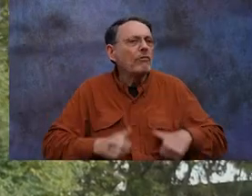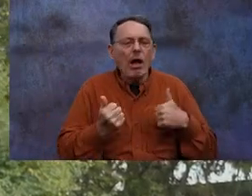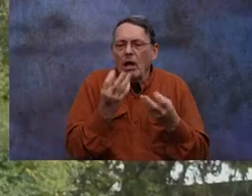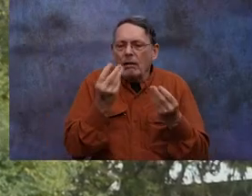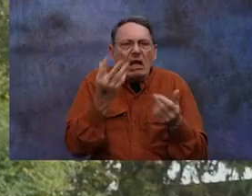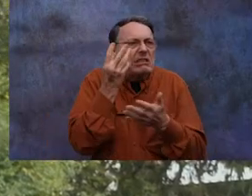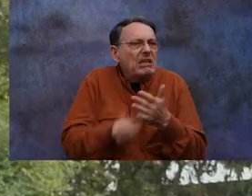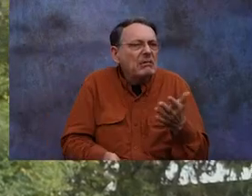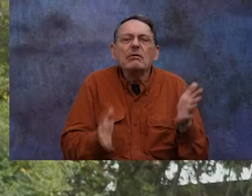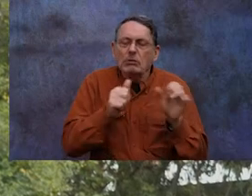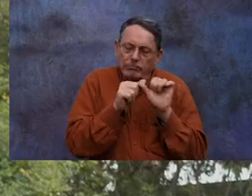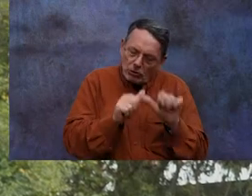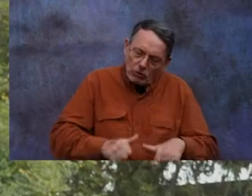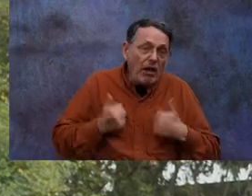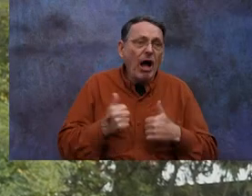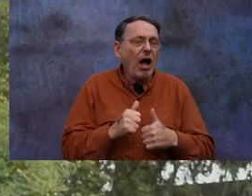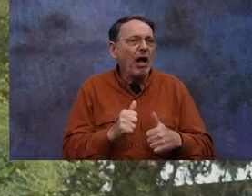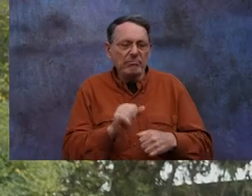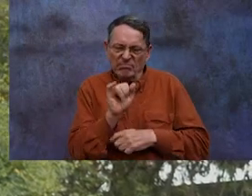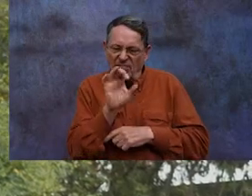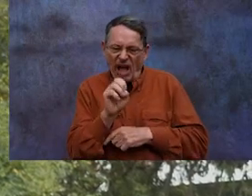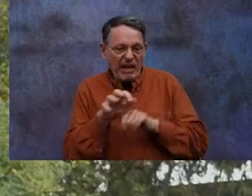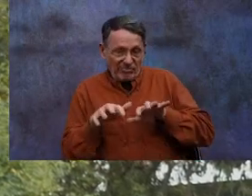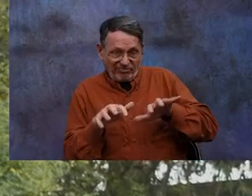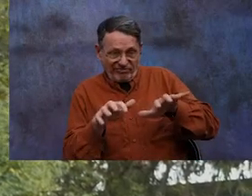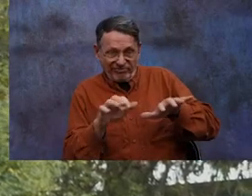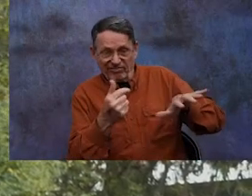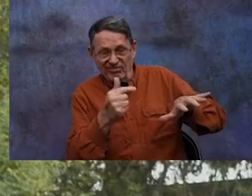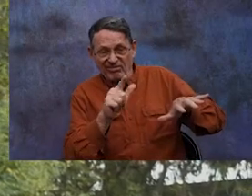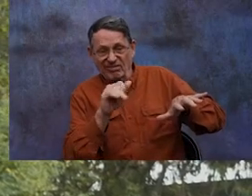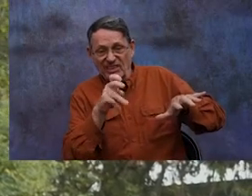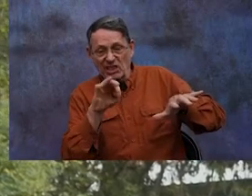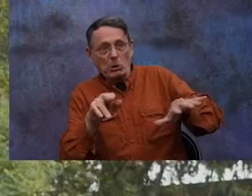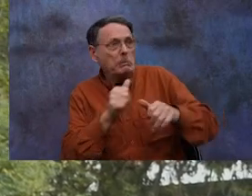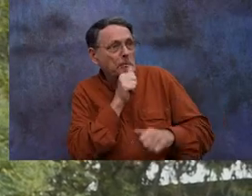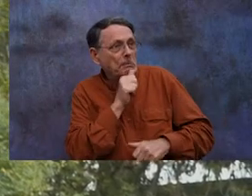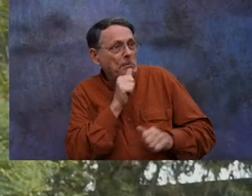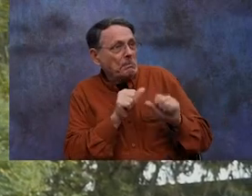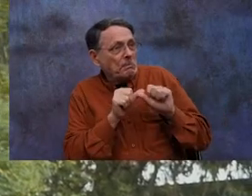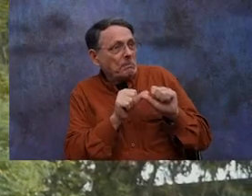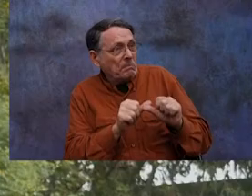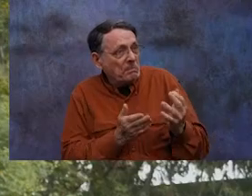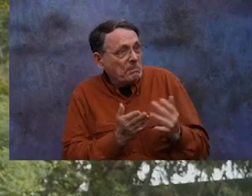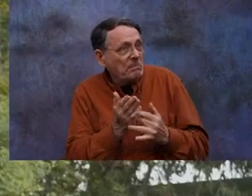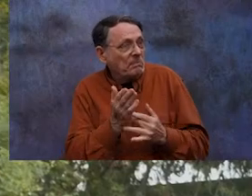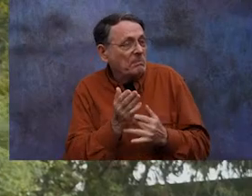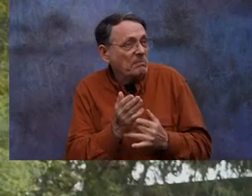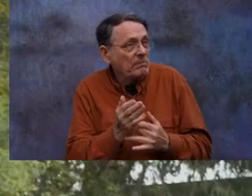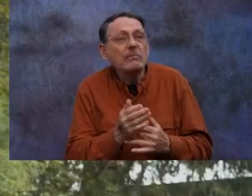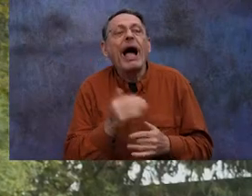survived extinction. You survived glaciation. Help us find our way